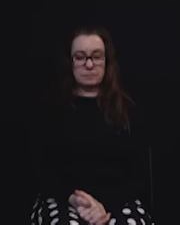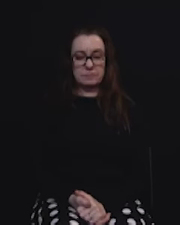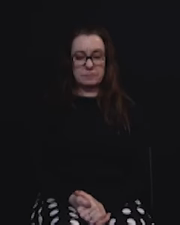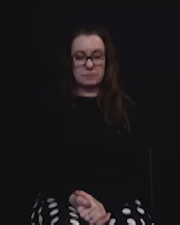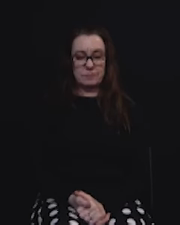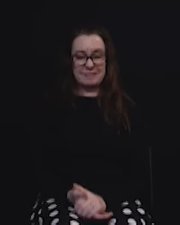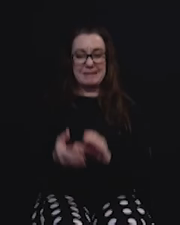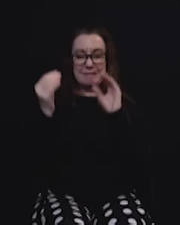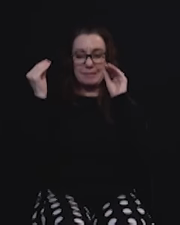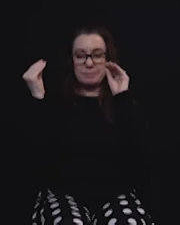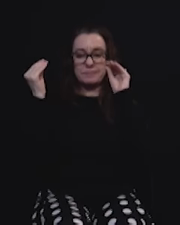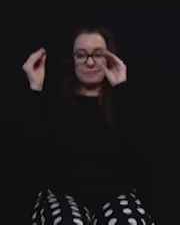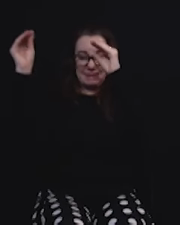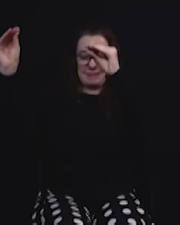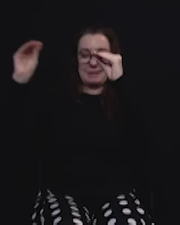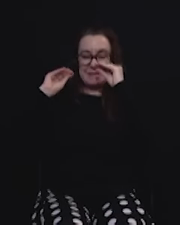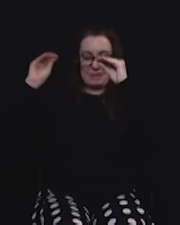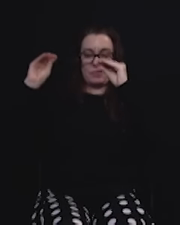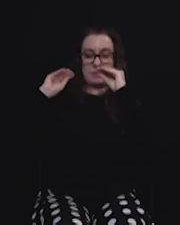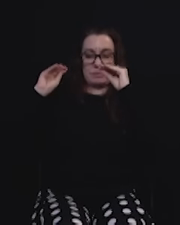Lord, teach us.